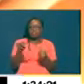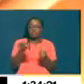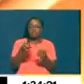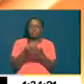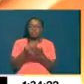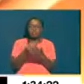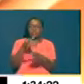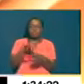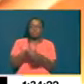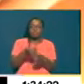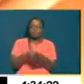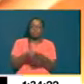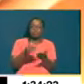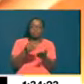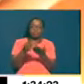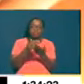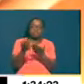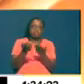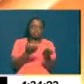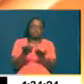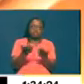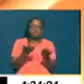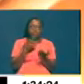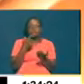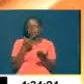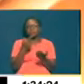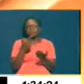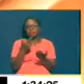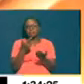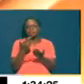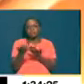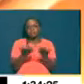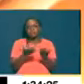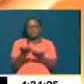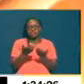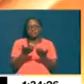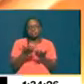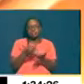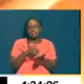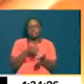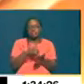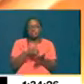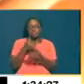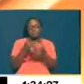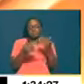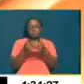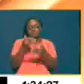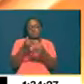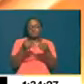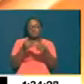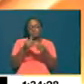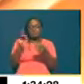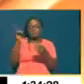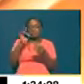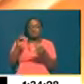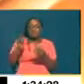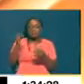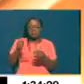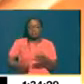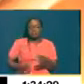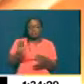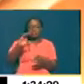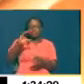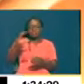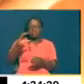rental business. Kahuru says the business venture that entailed putting up stores in Nairobi's South Sea estate would have seen